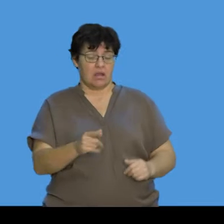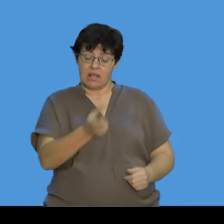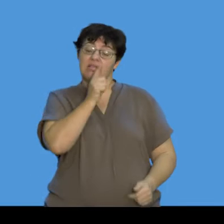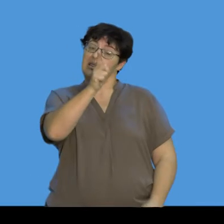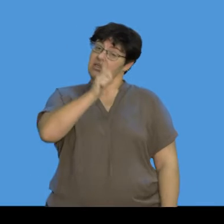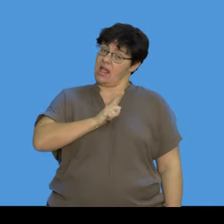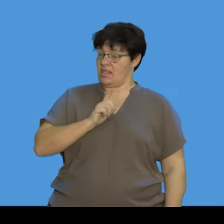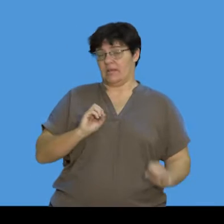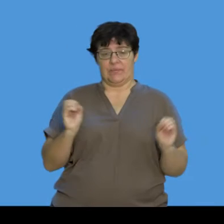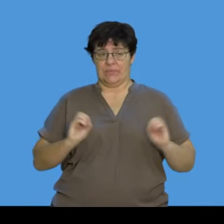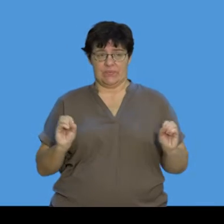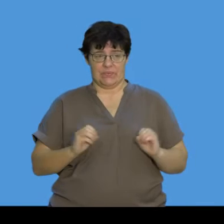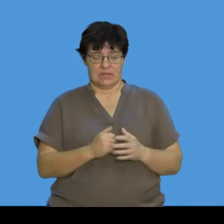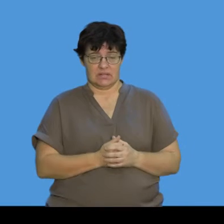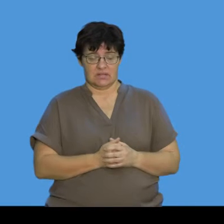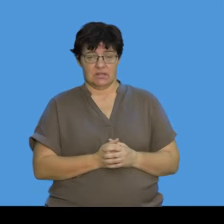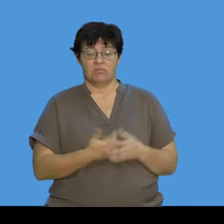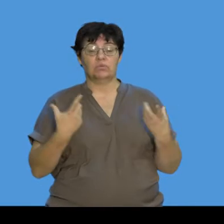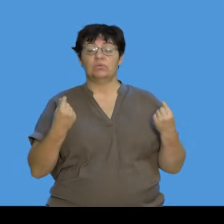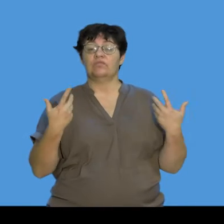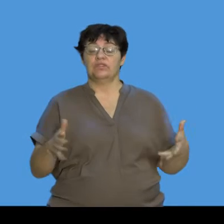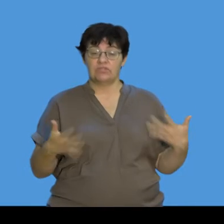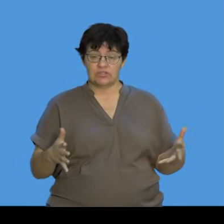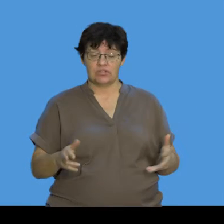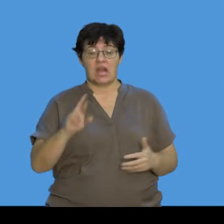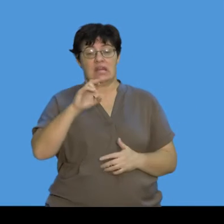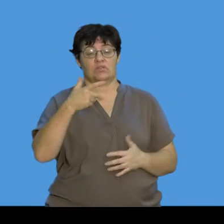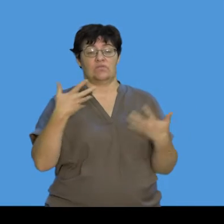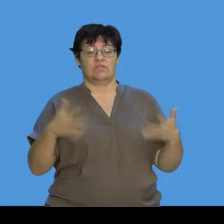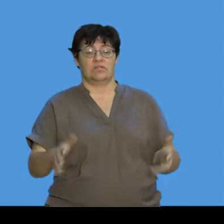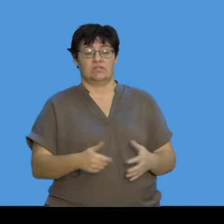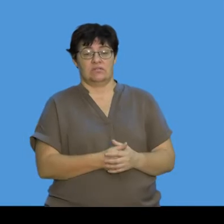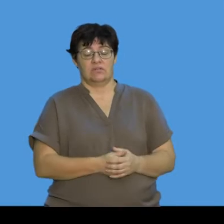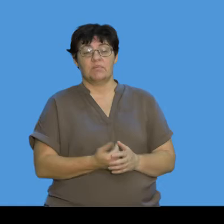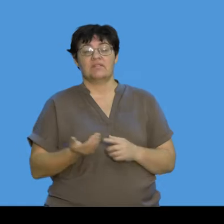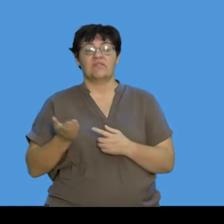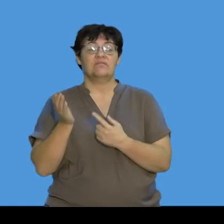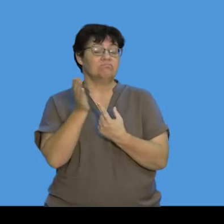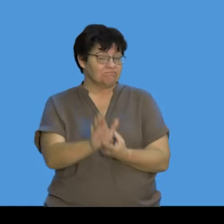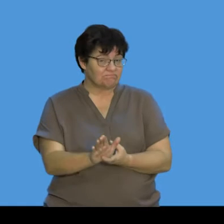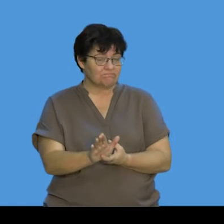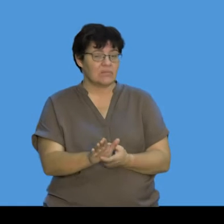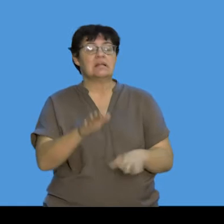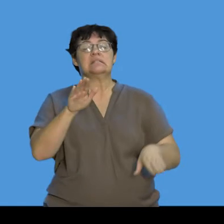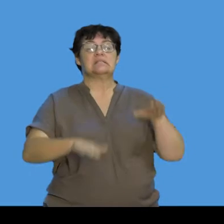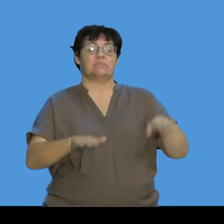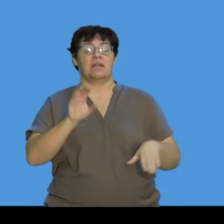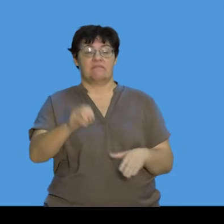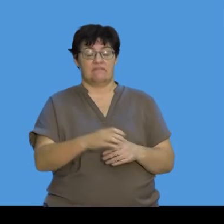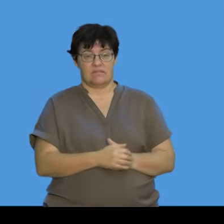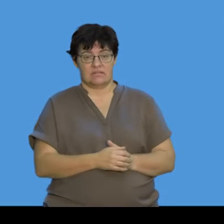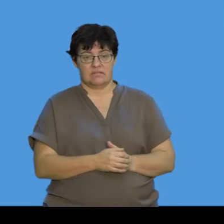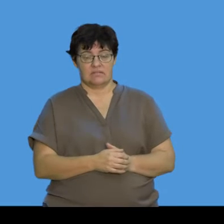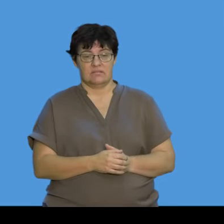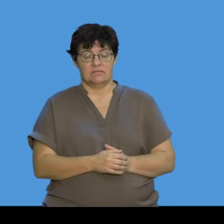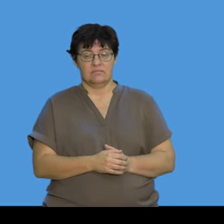that they are similar. If they did, then you'd go straight to the ratio. But first, we need to show that they are similar or not. And what I